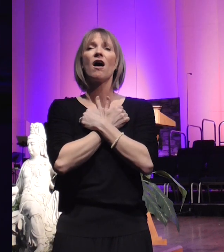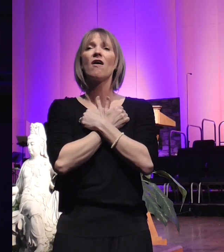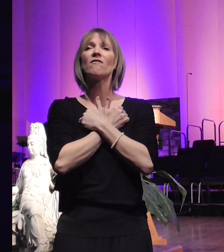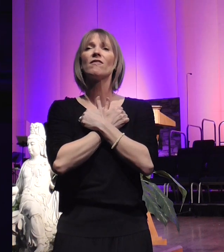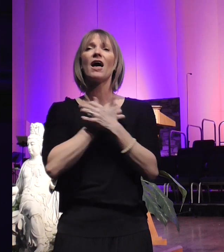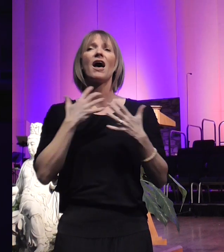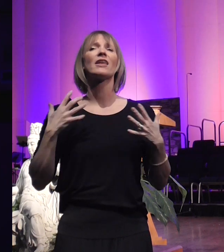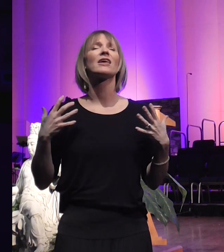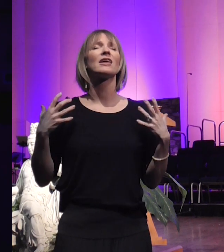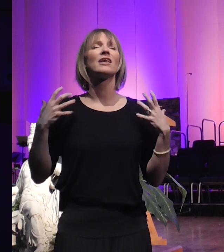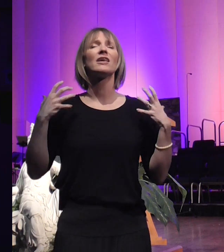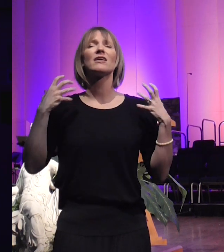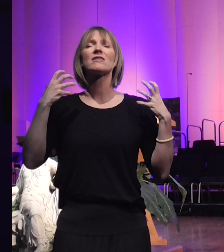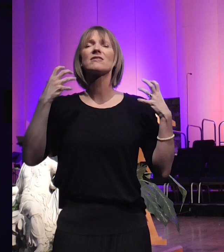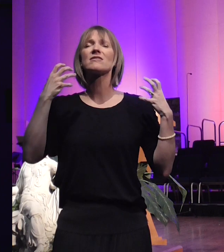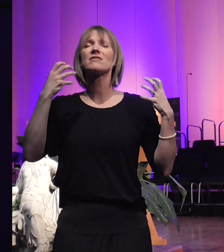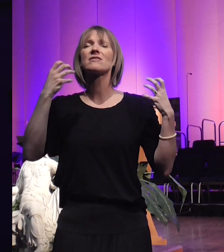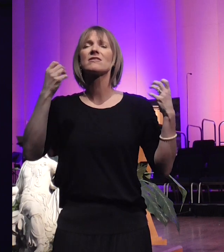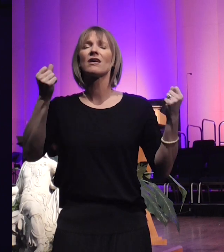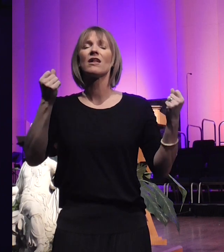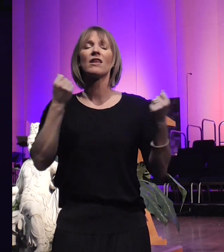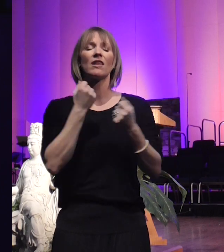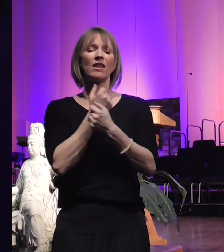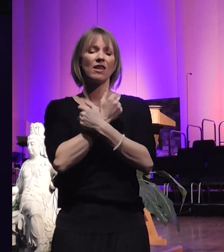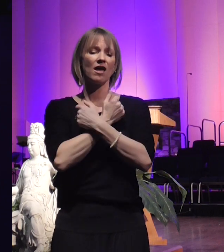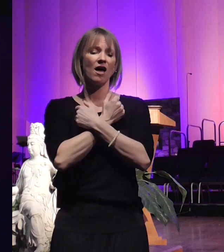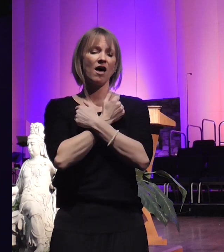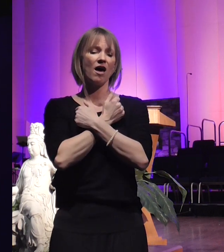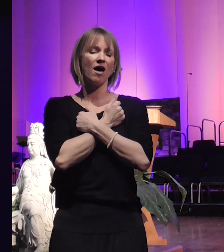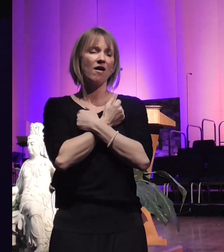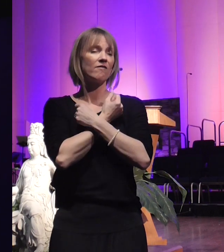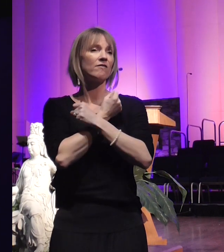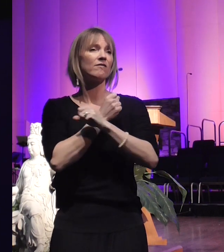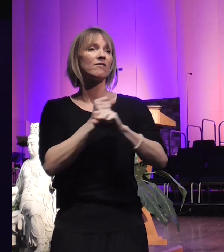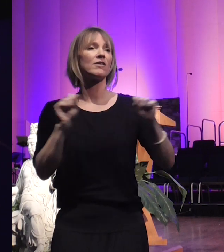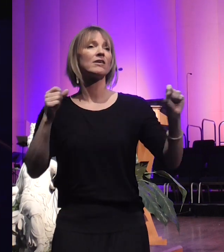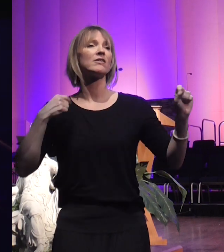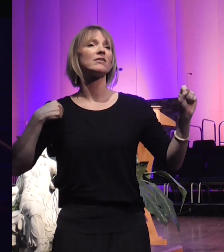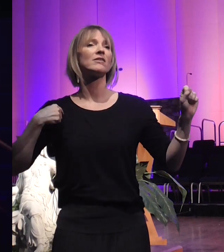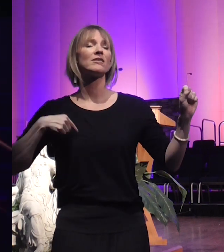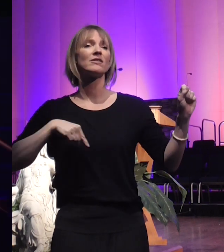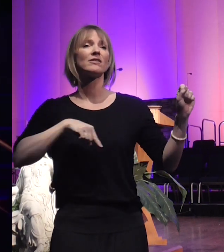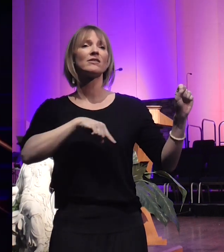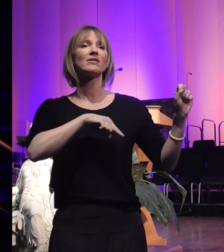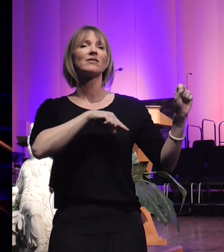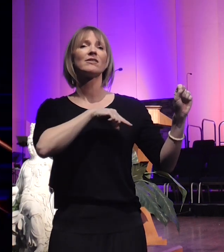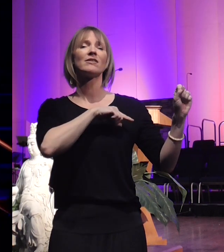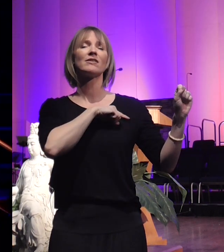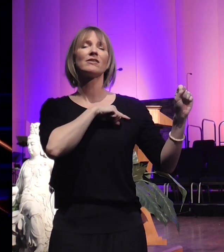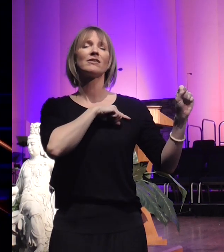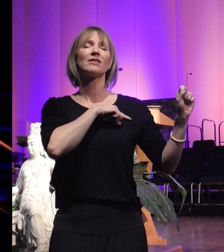A love that heals, love that sets us free.